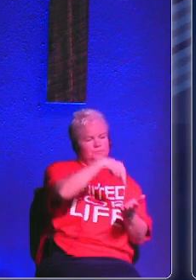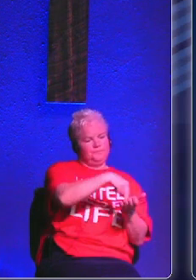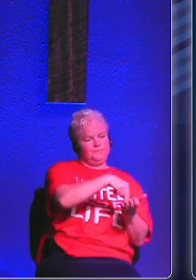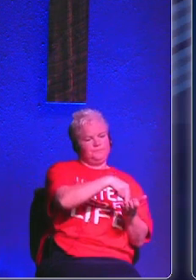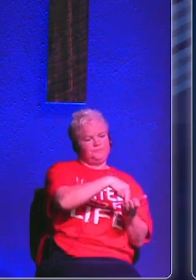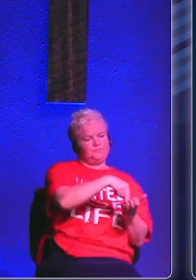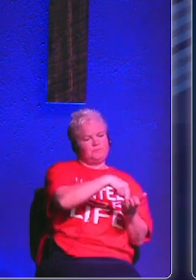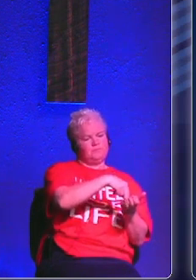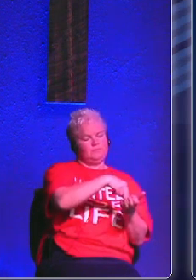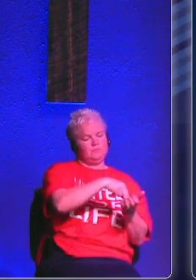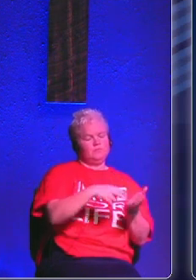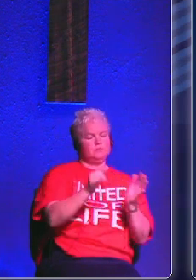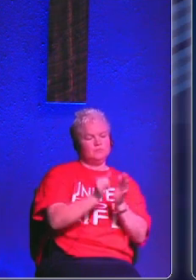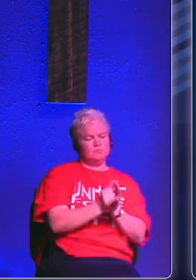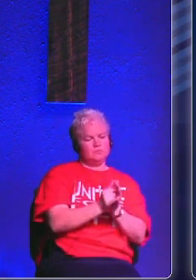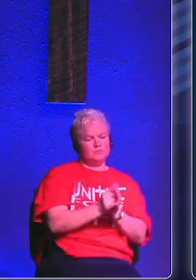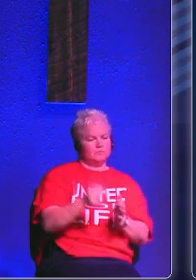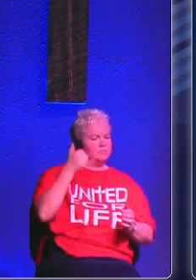stand firm in that call.